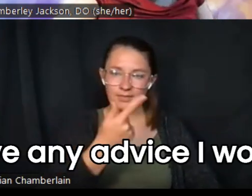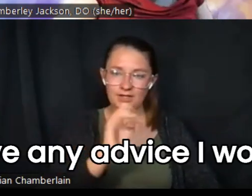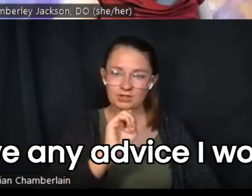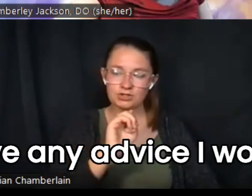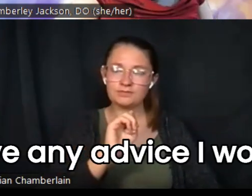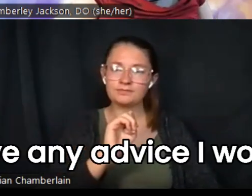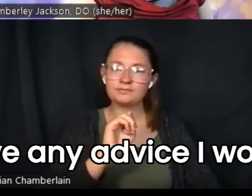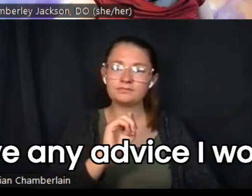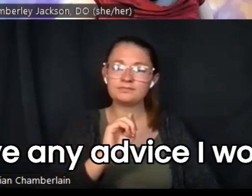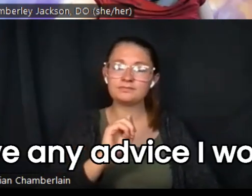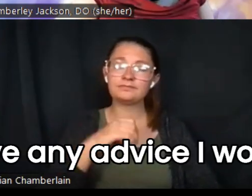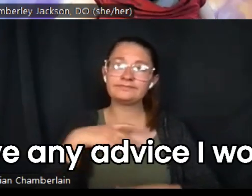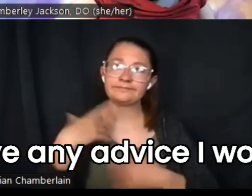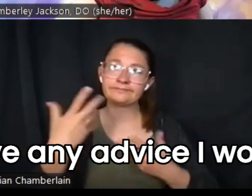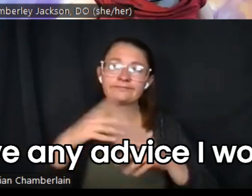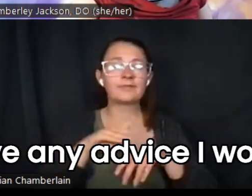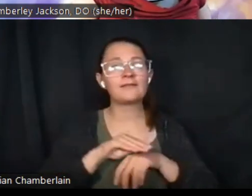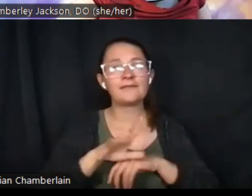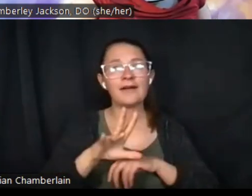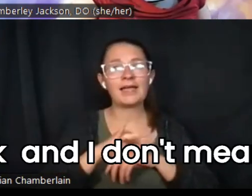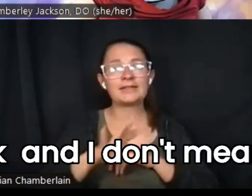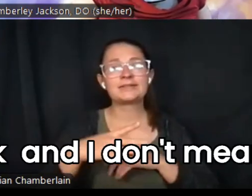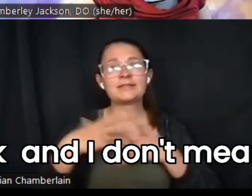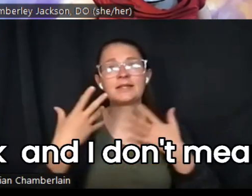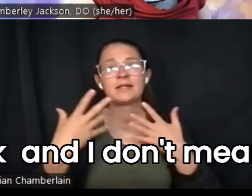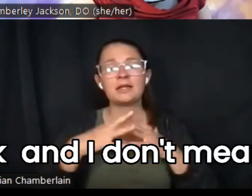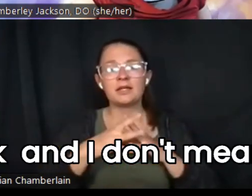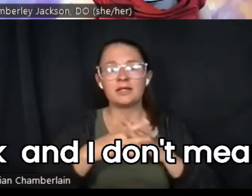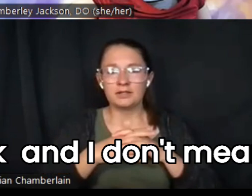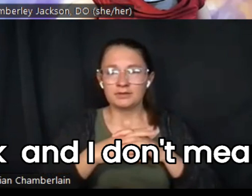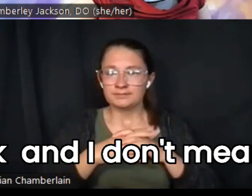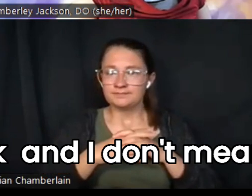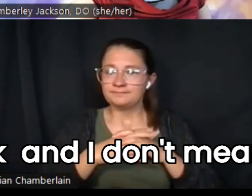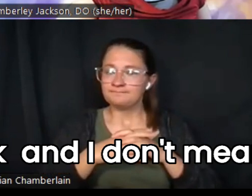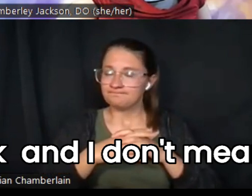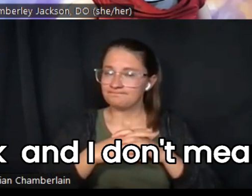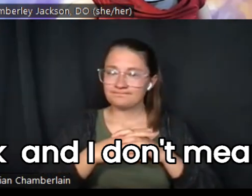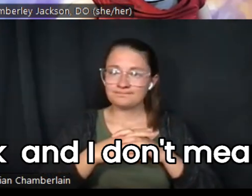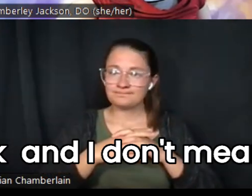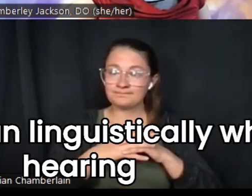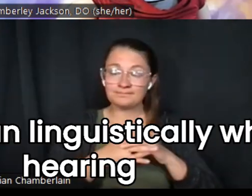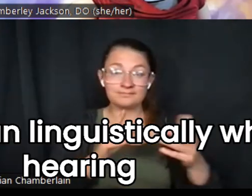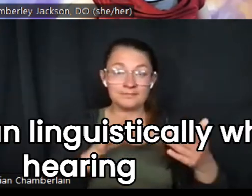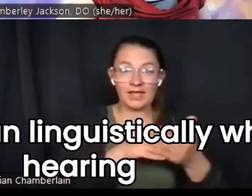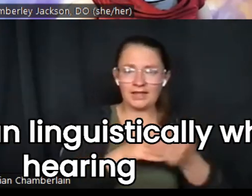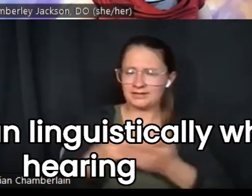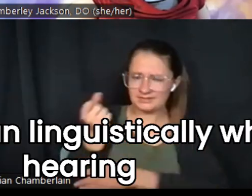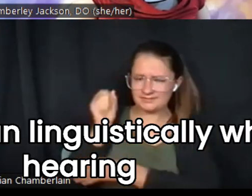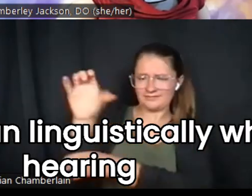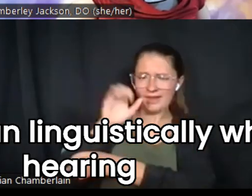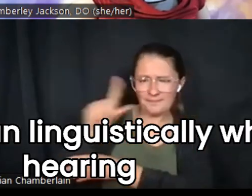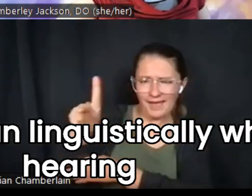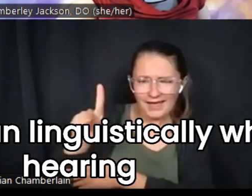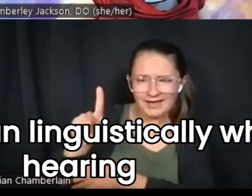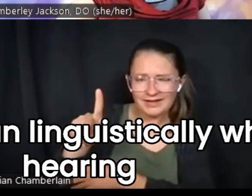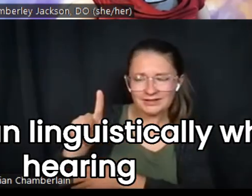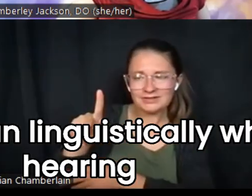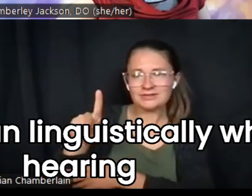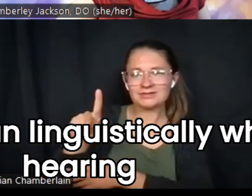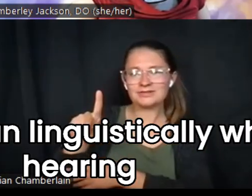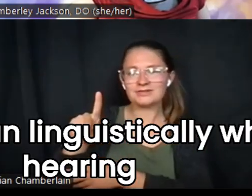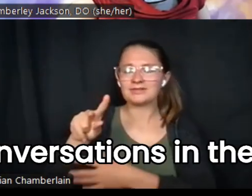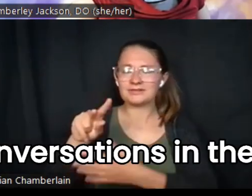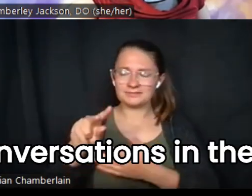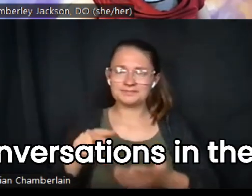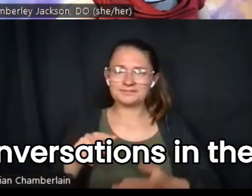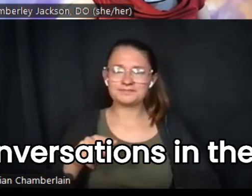If I had to give any advice, I would say fight back. And I don't mean that physically, I mean linguistically. When